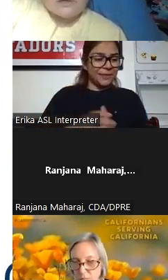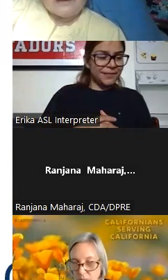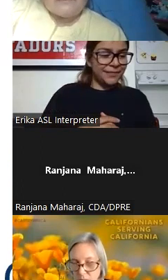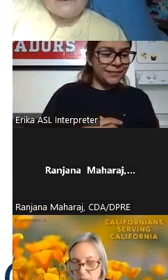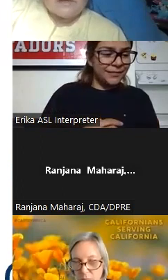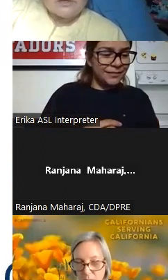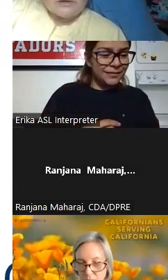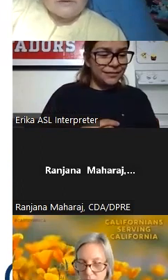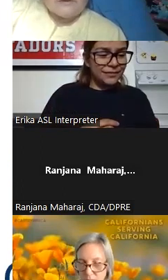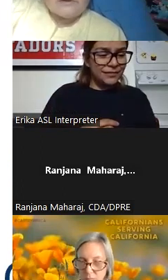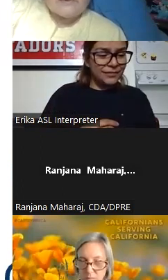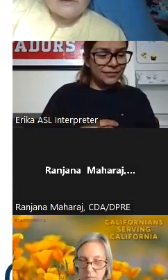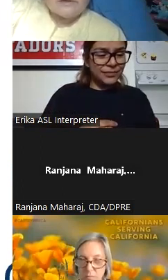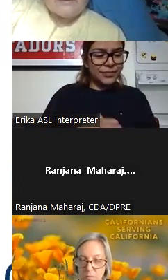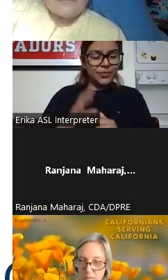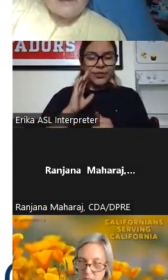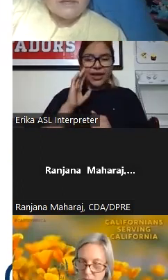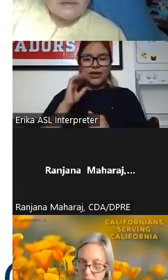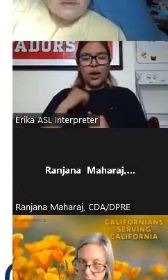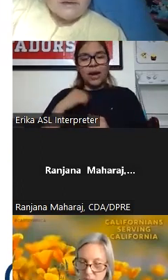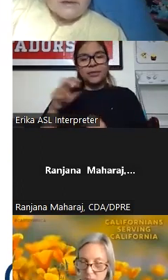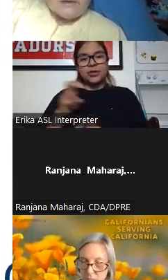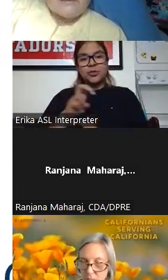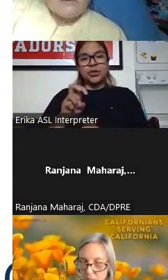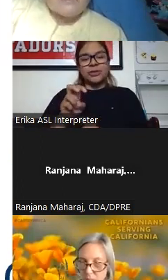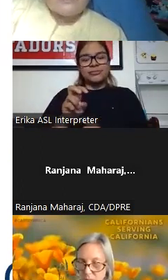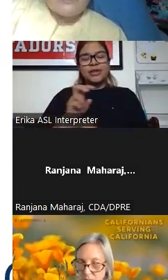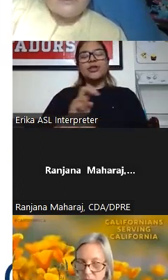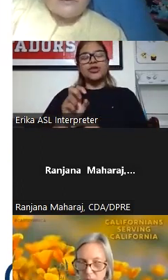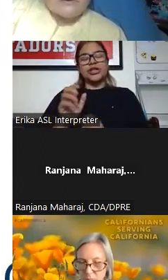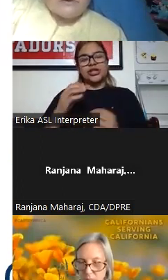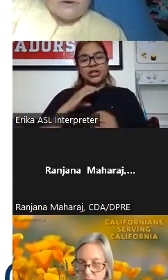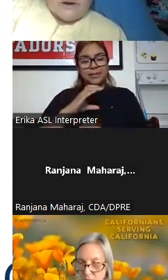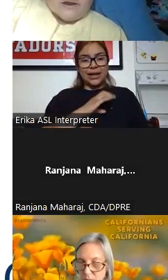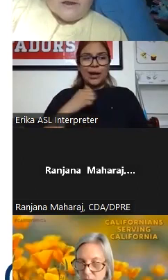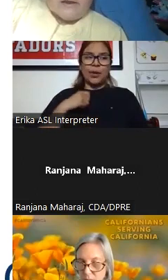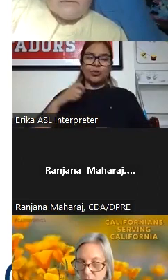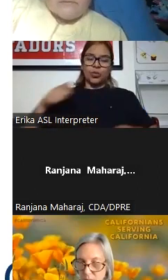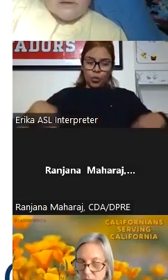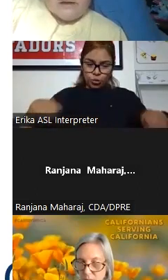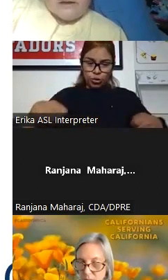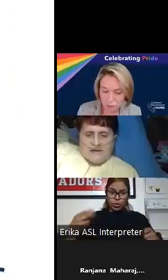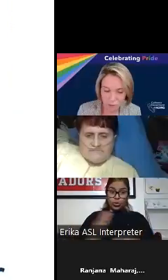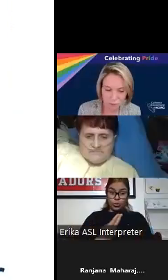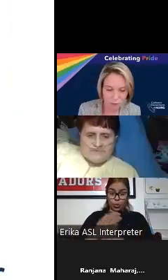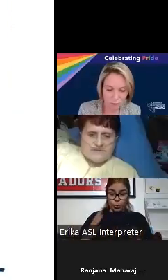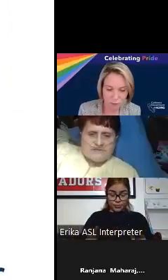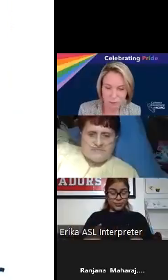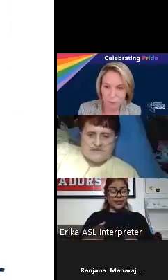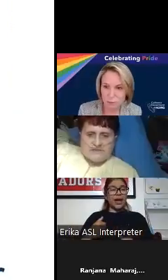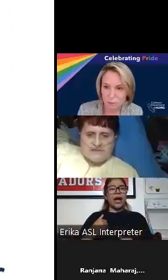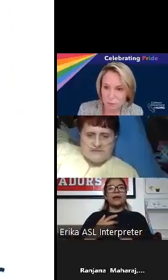Michelle Rousey. I'm the chair of the Transportation Subcommittee, and I'm a wheelchair user, and I have